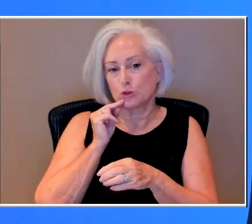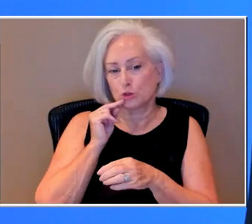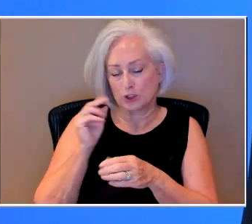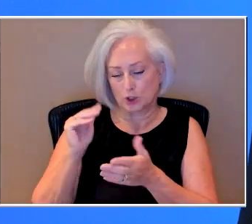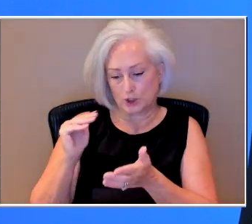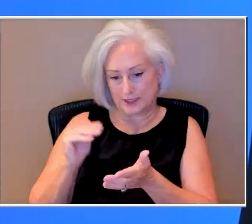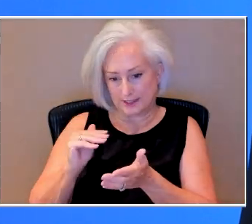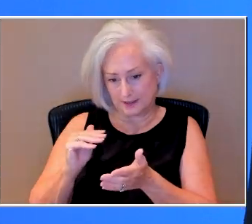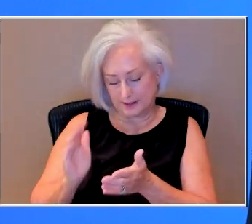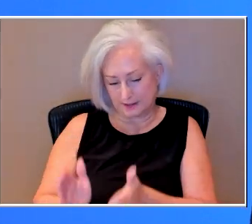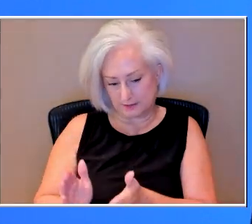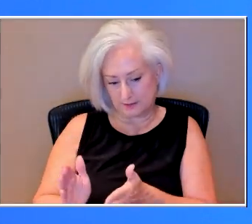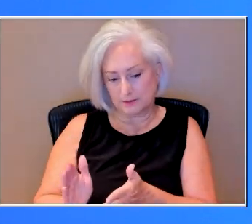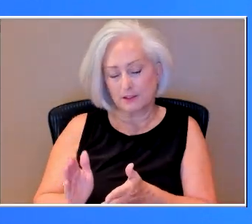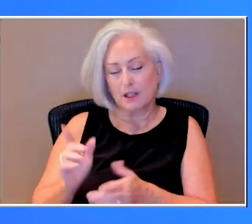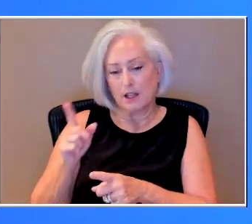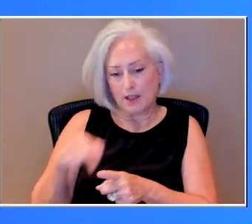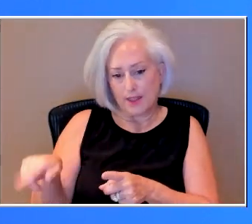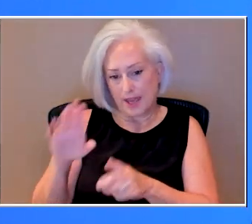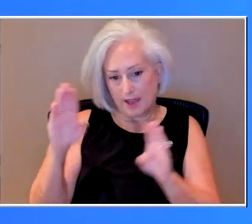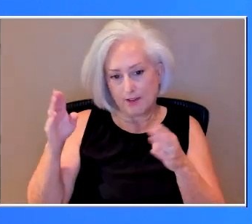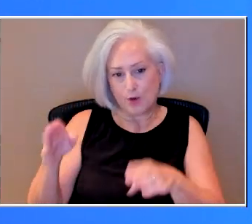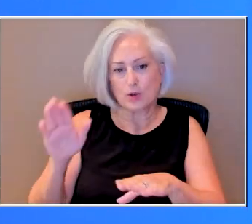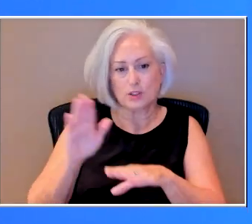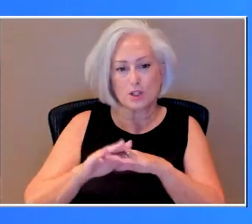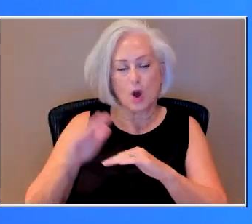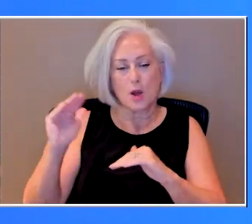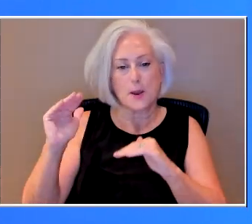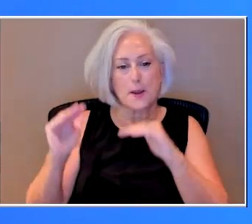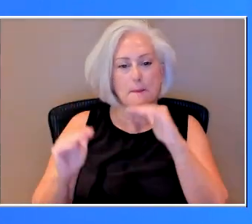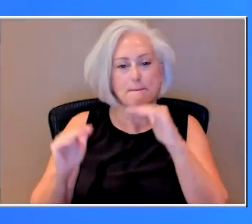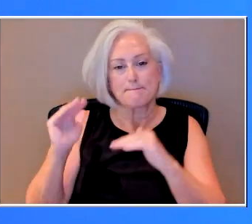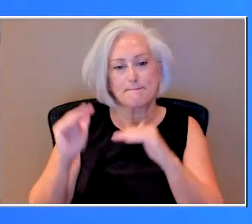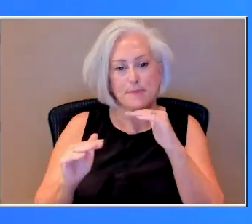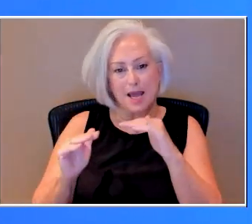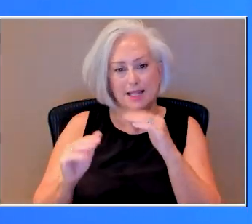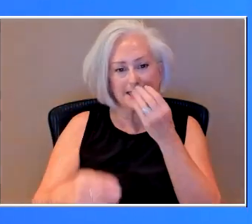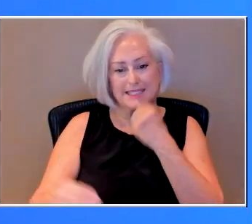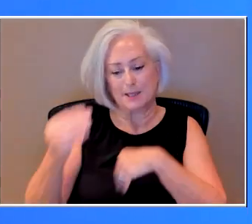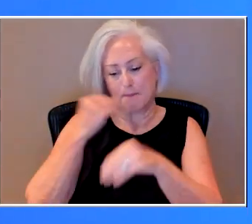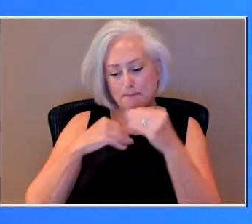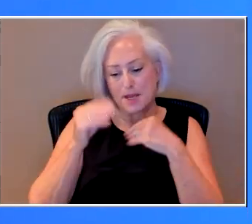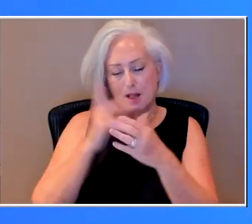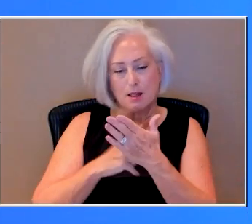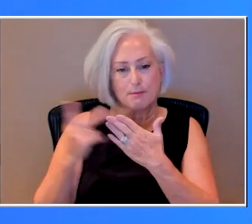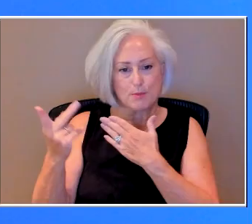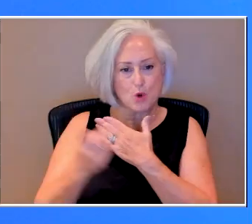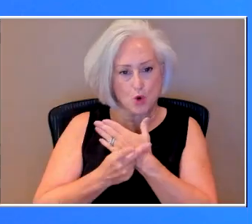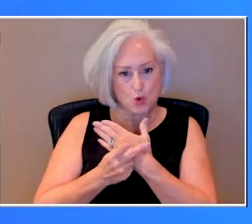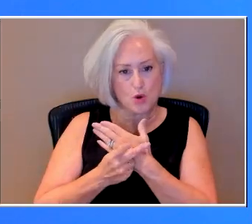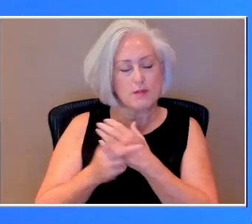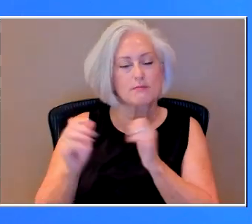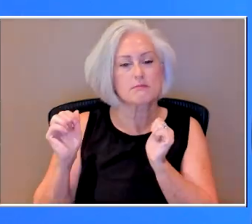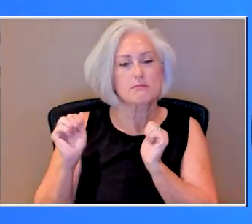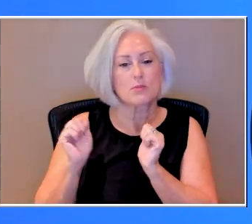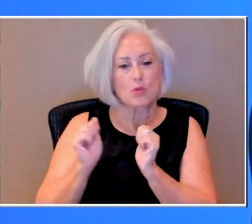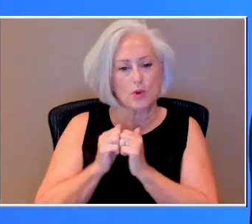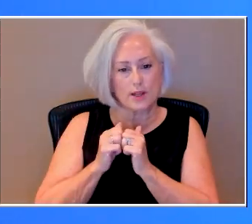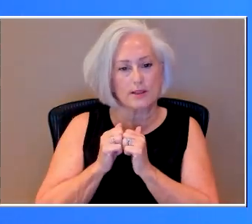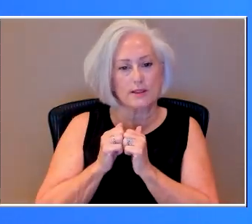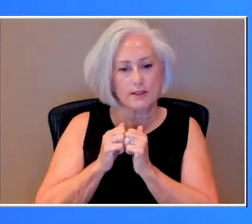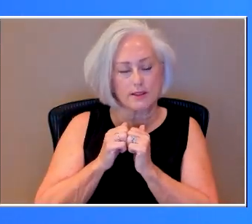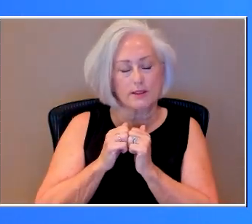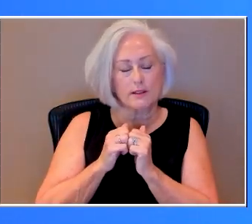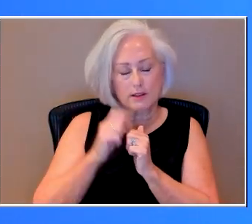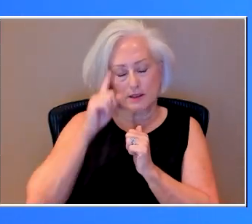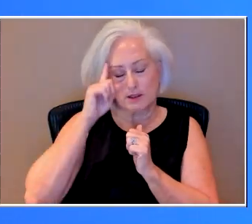really focus on just having a balanced meal program with, making sure they get the